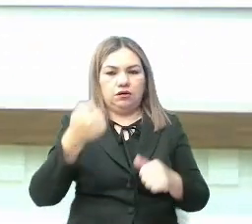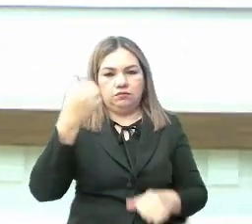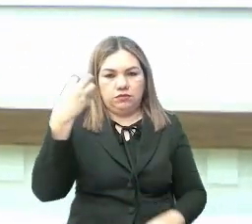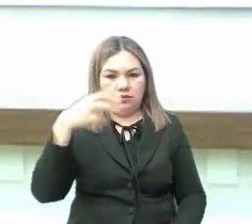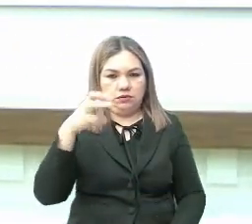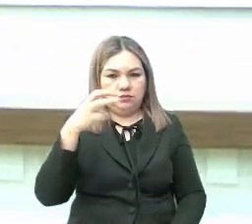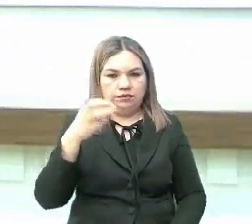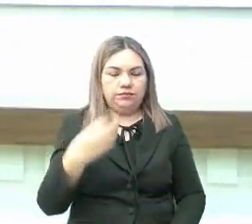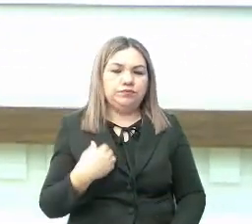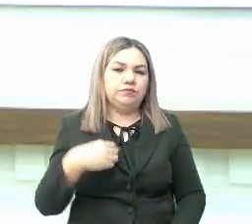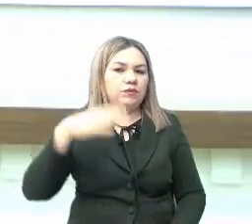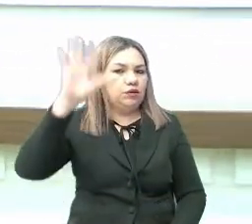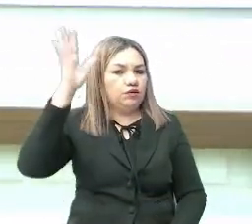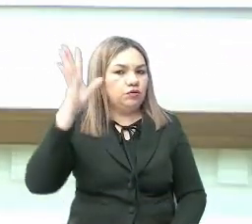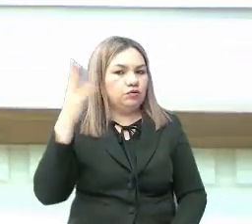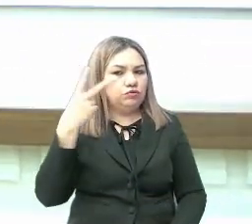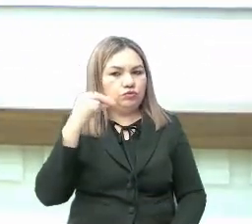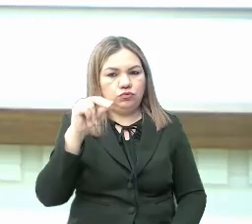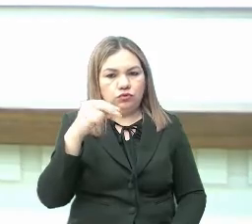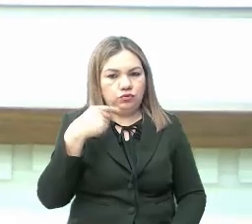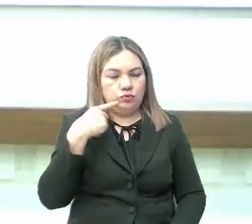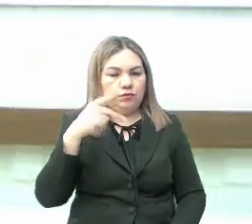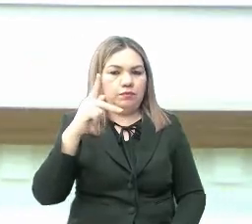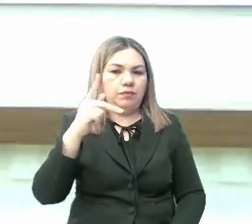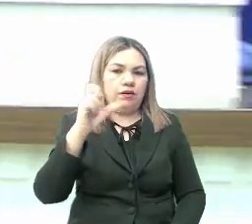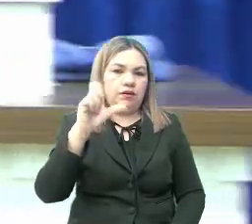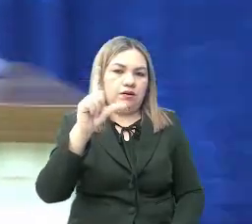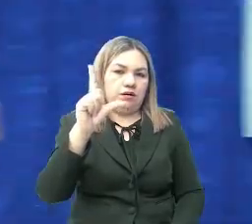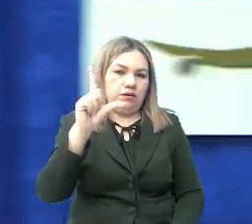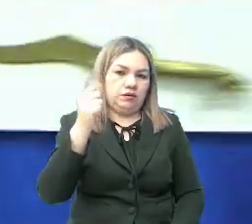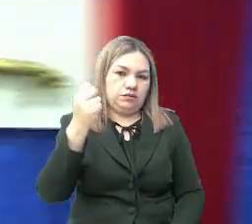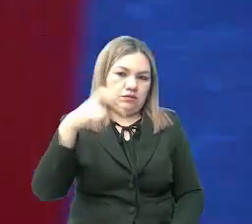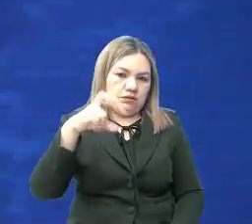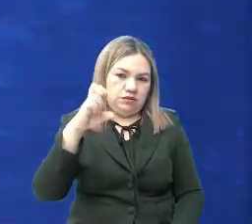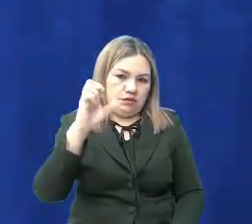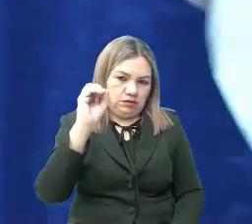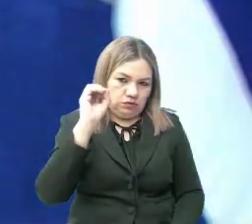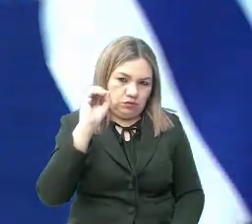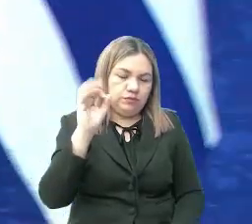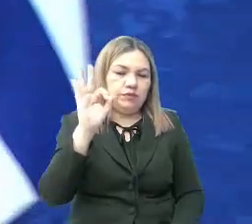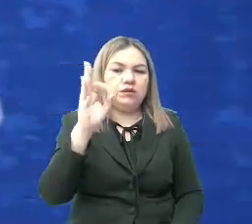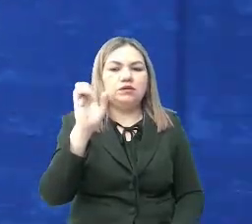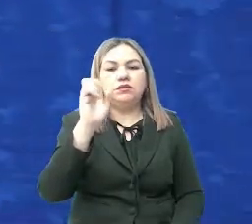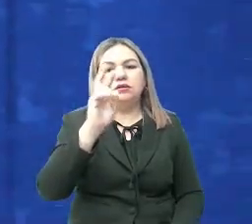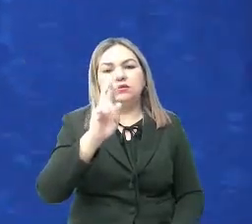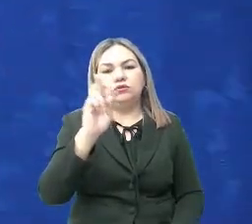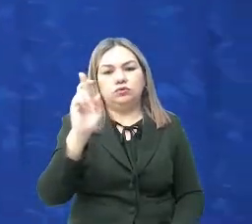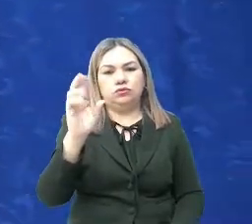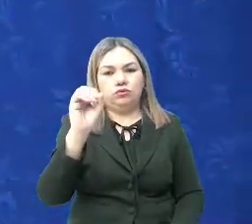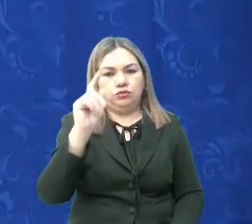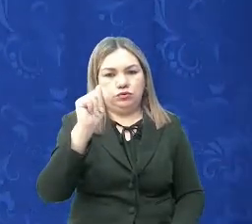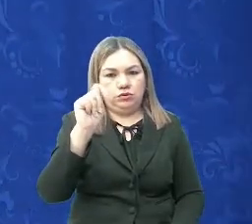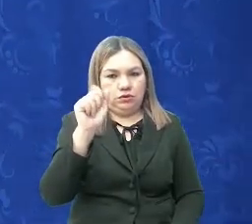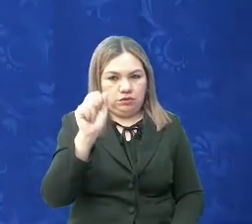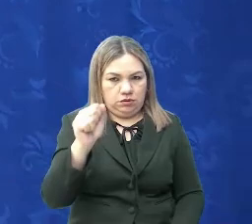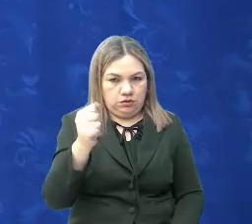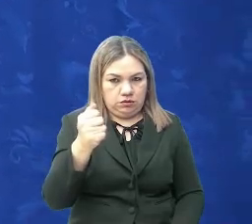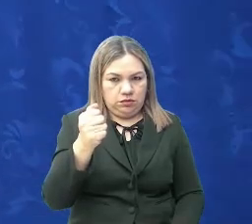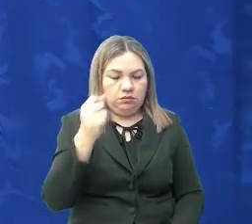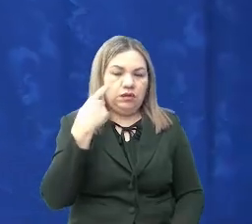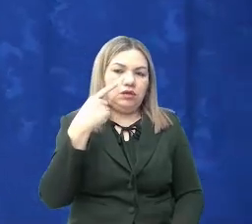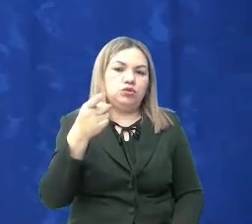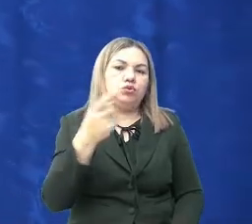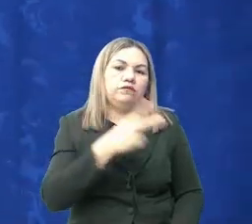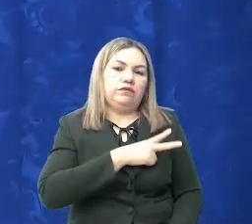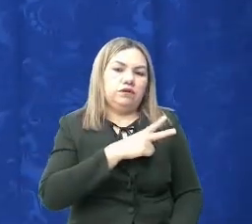of you say amen? The Lord never planned a defeated destiny for you. The thing is that you never